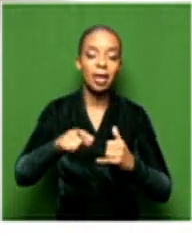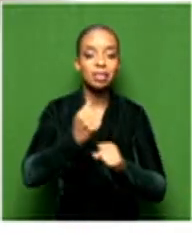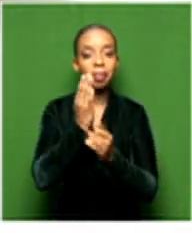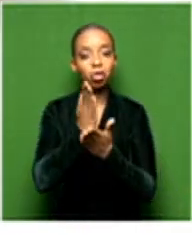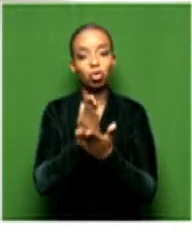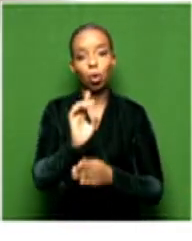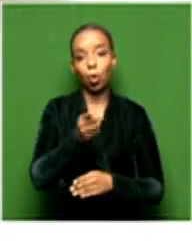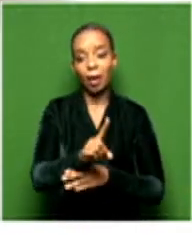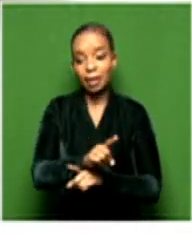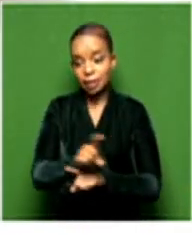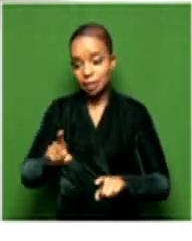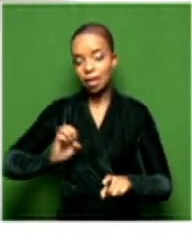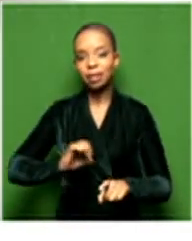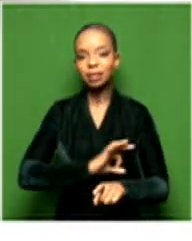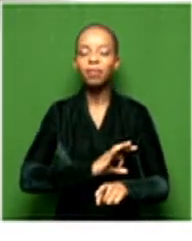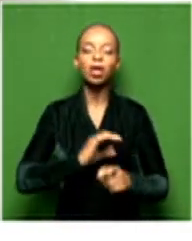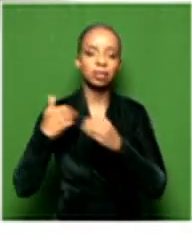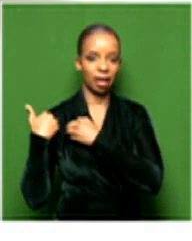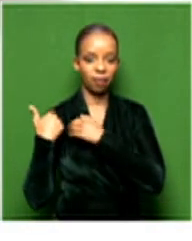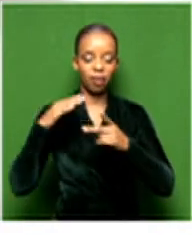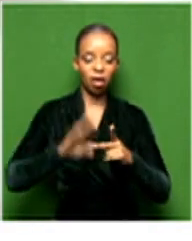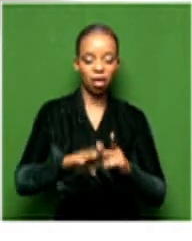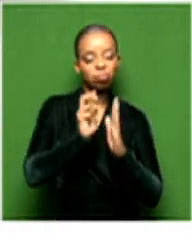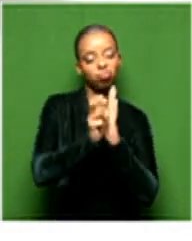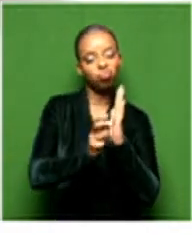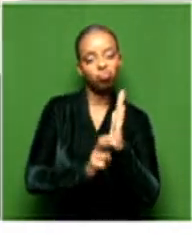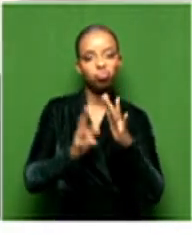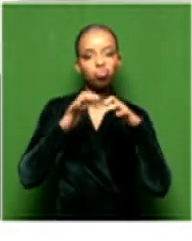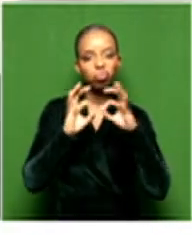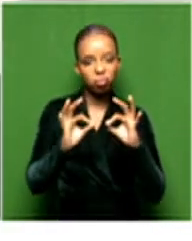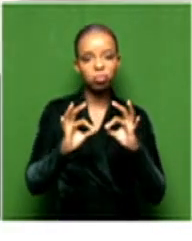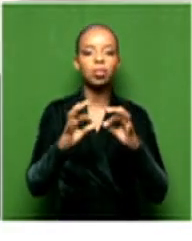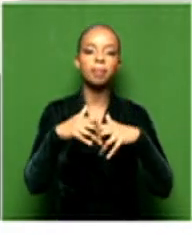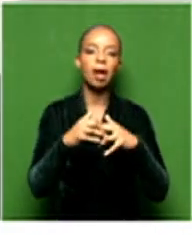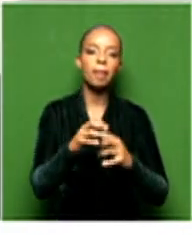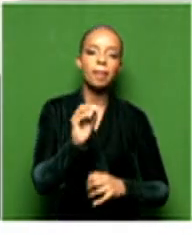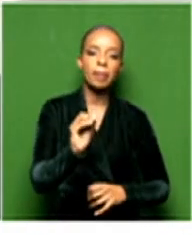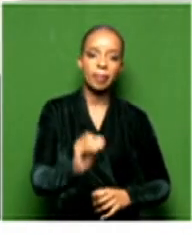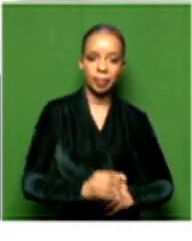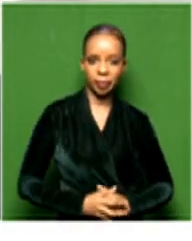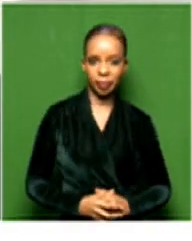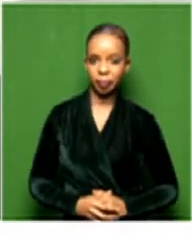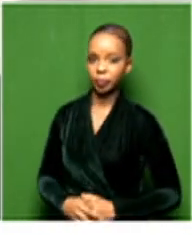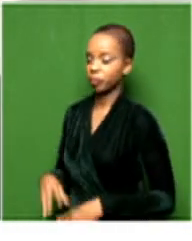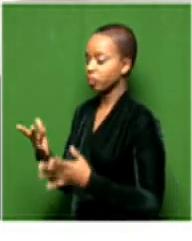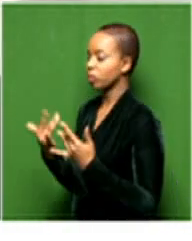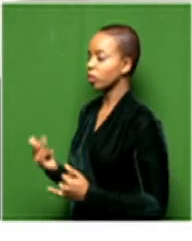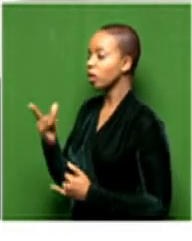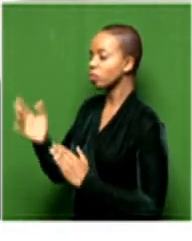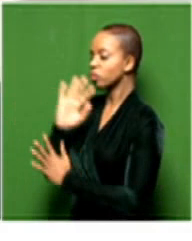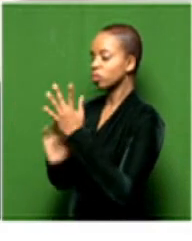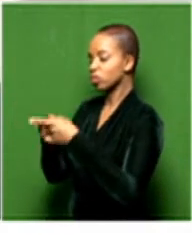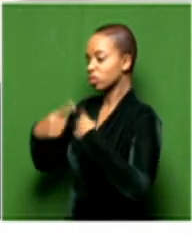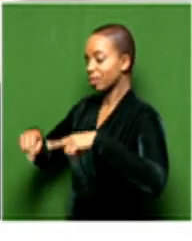kept safe and that the relevant measures are in place. Now, take us through some of the important occupational health and